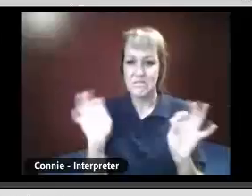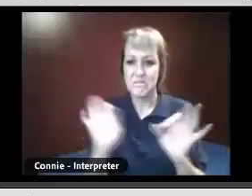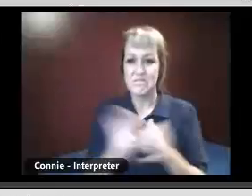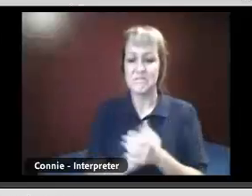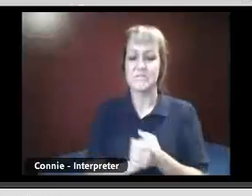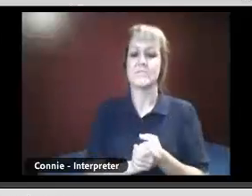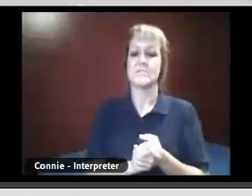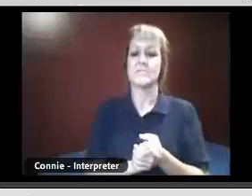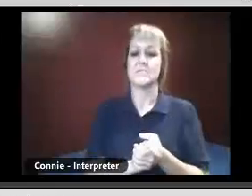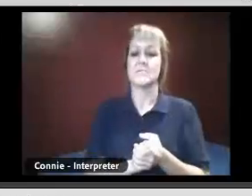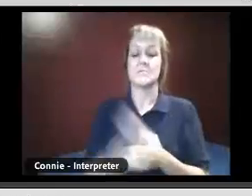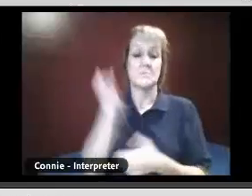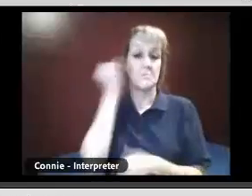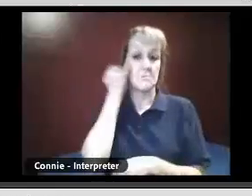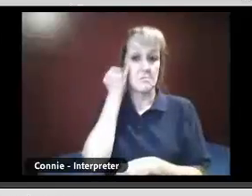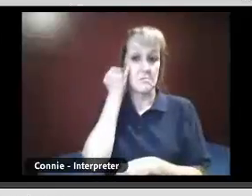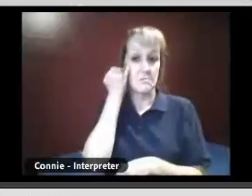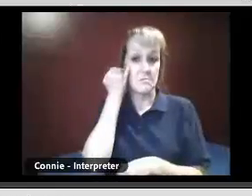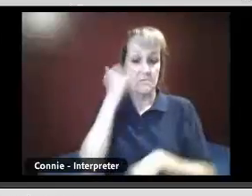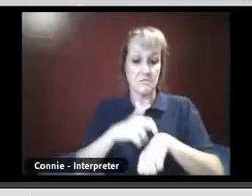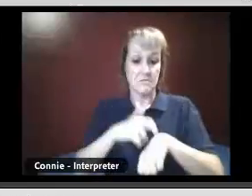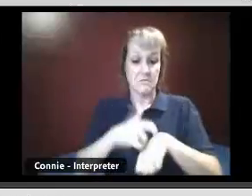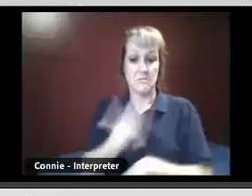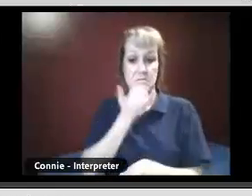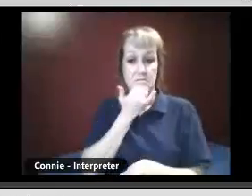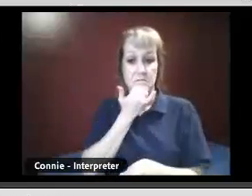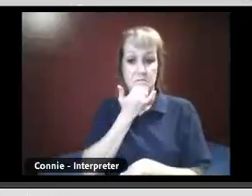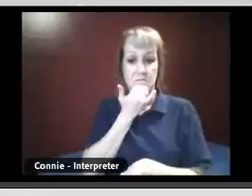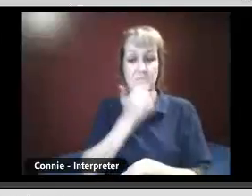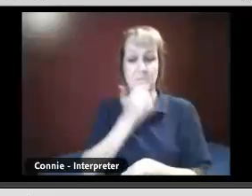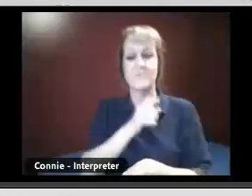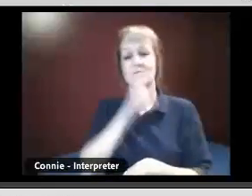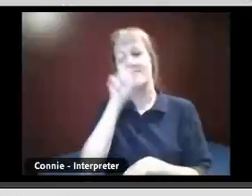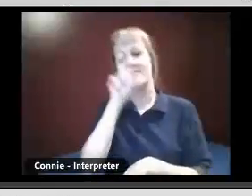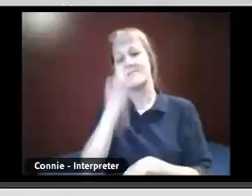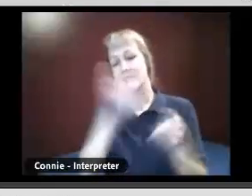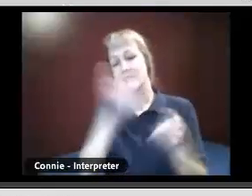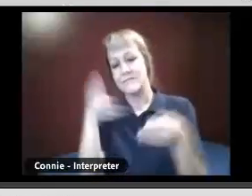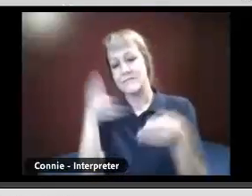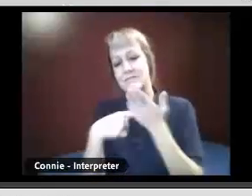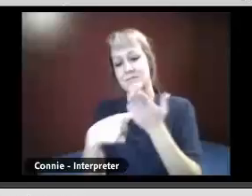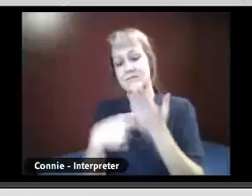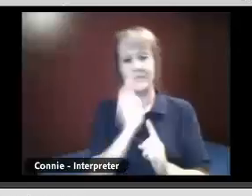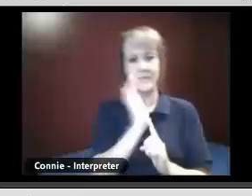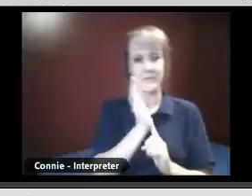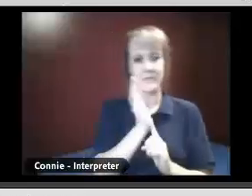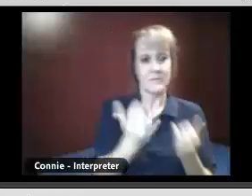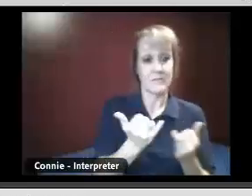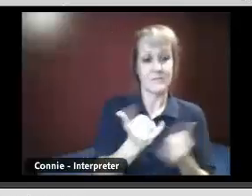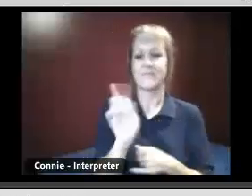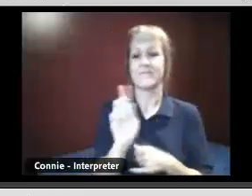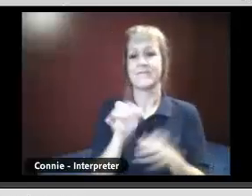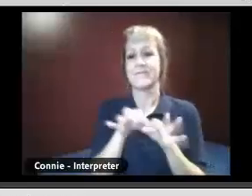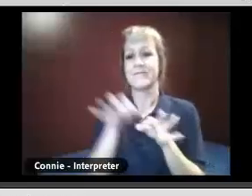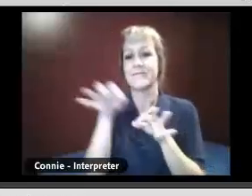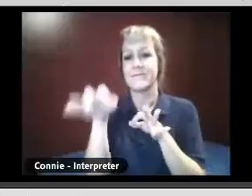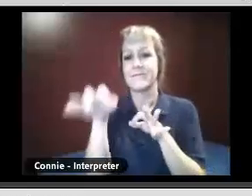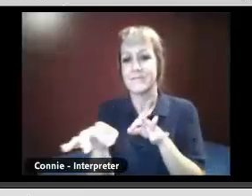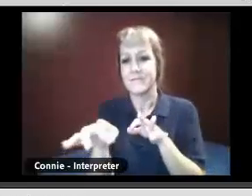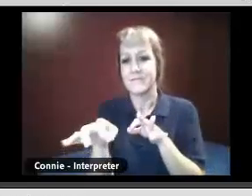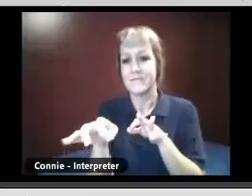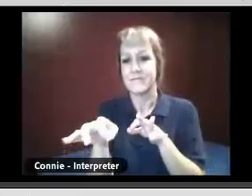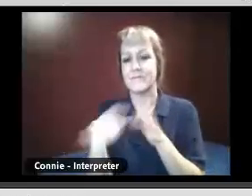the timing is not right, like it really needs to be addressed and all you have is 5 minutes, well then, and you could put it off, well then certainly put it